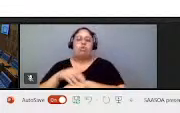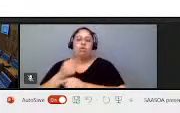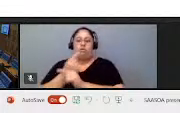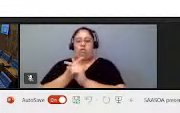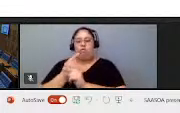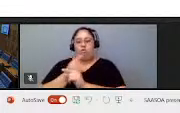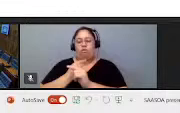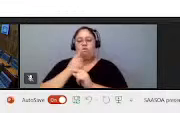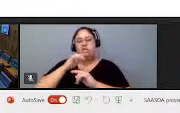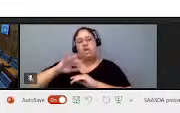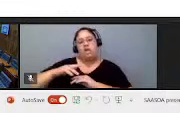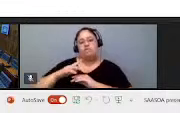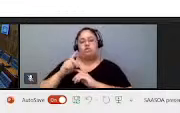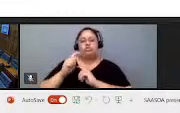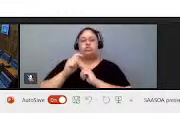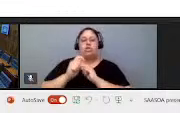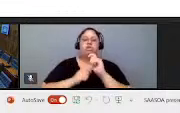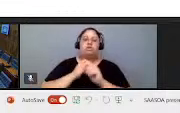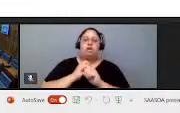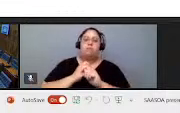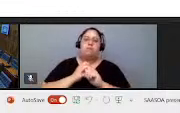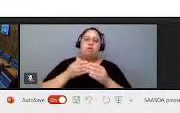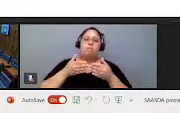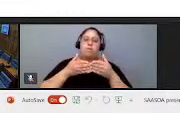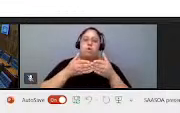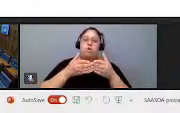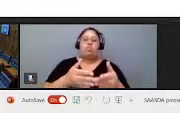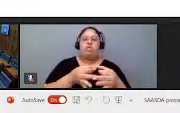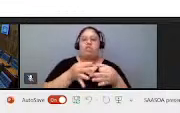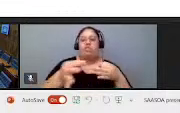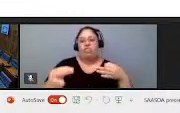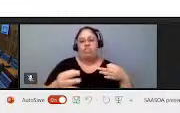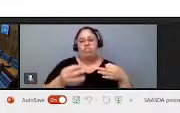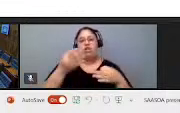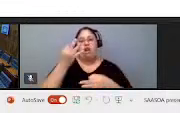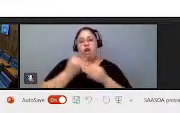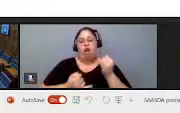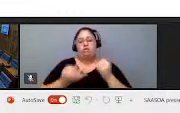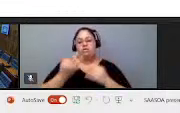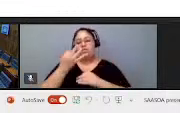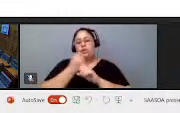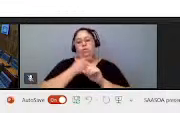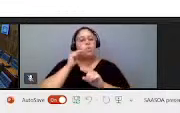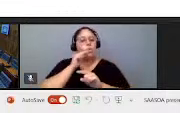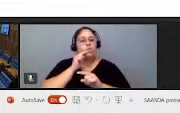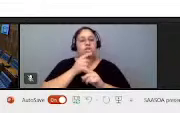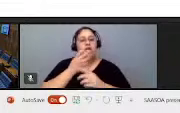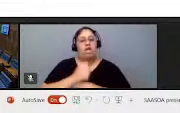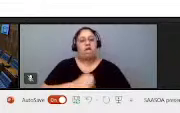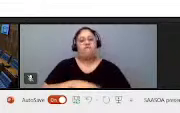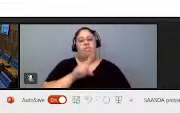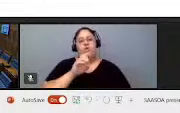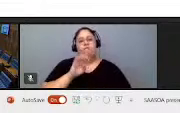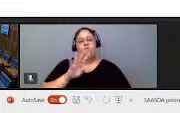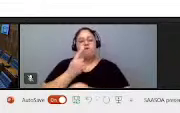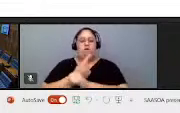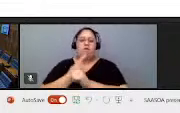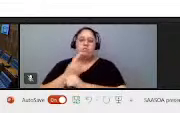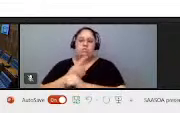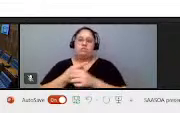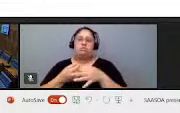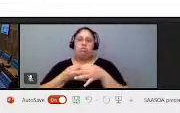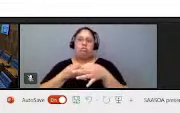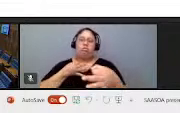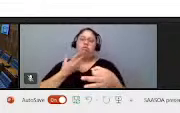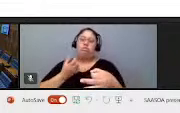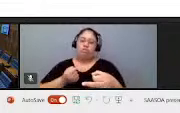birthing delays for the last three quarters as presented by to the PCC a while ago that was 104 hours